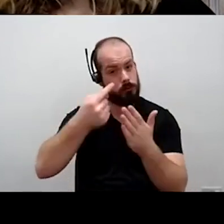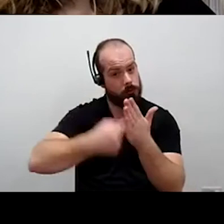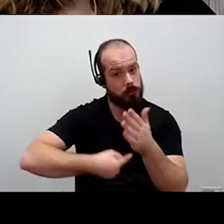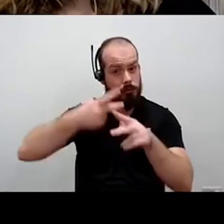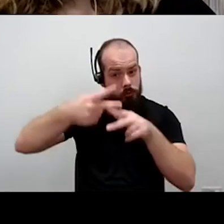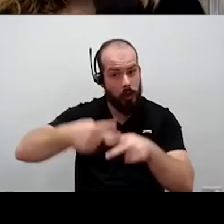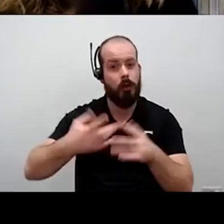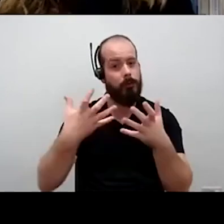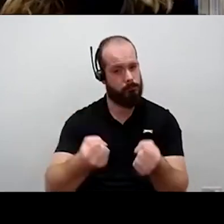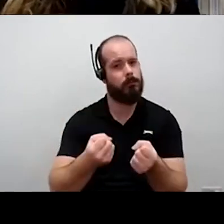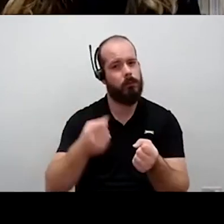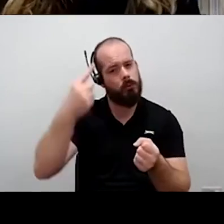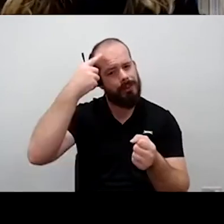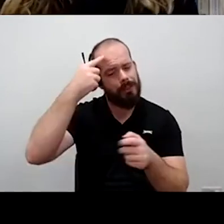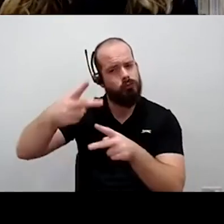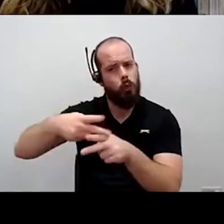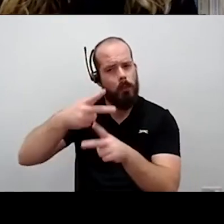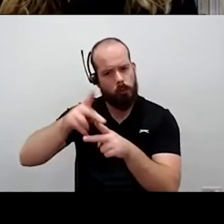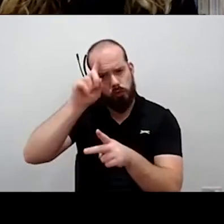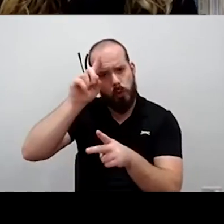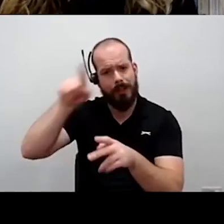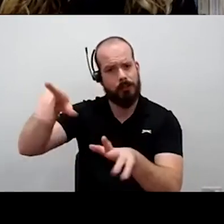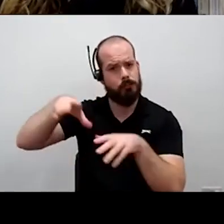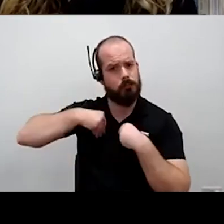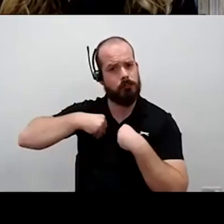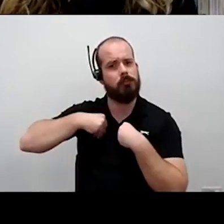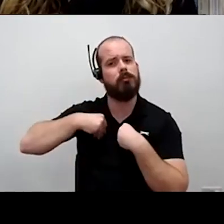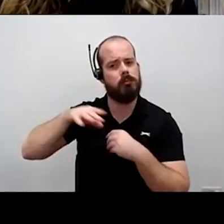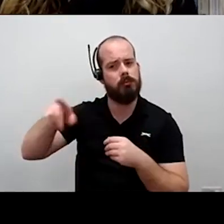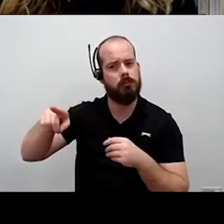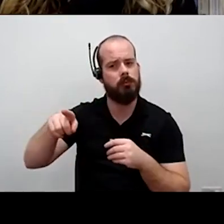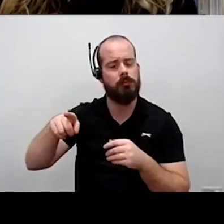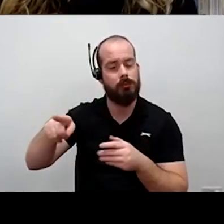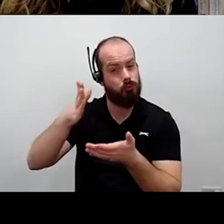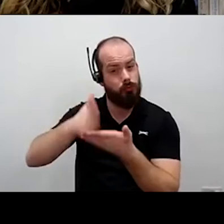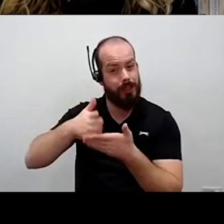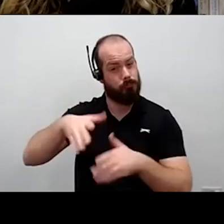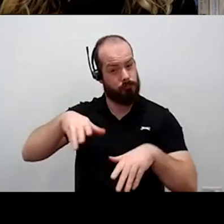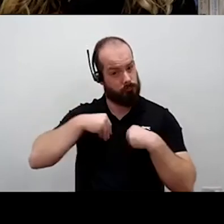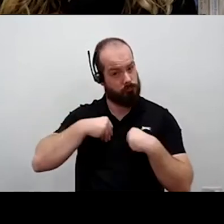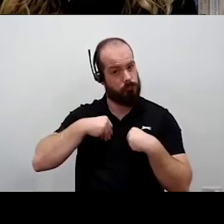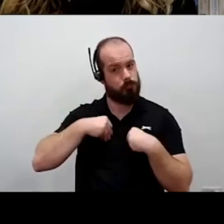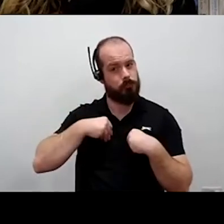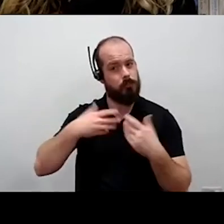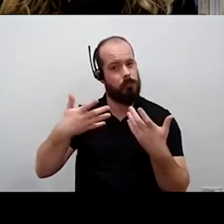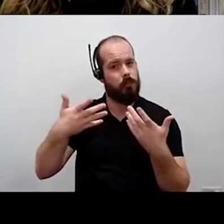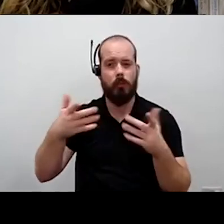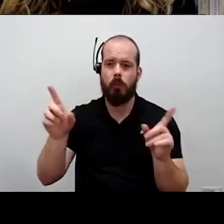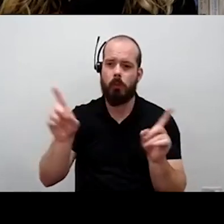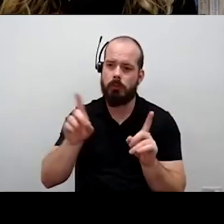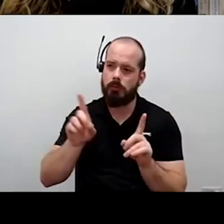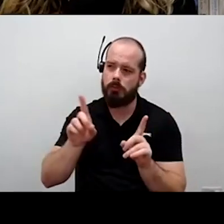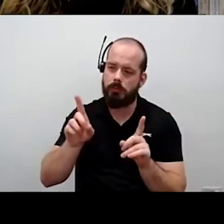the renewables uptake in Germany, it is just by the way our renewables feed-in tariff was